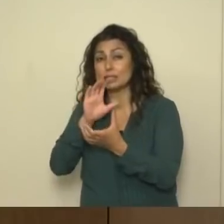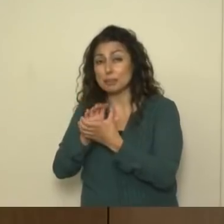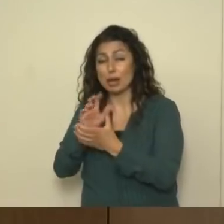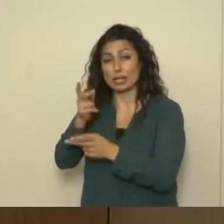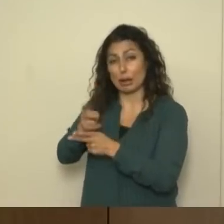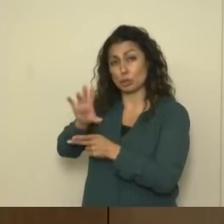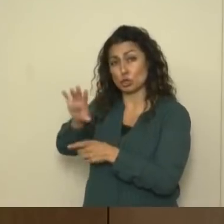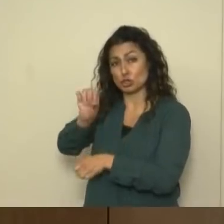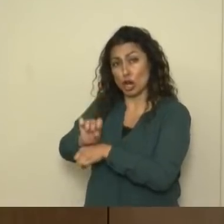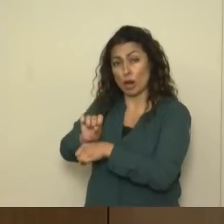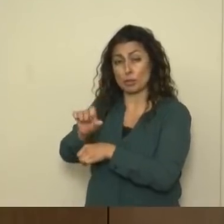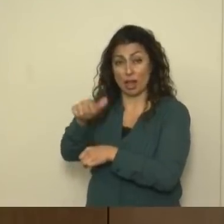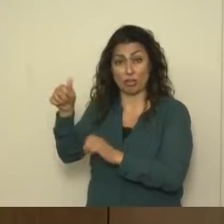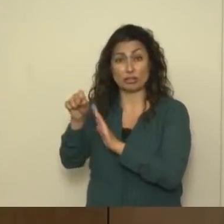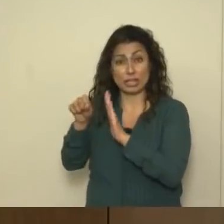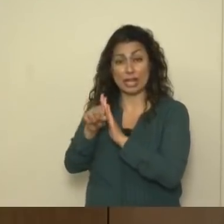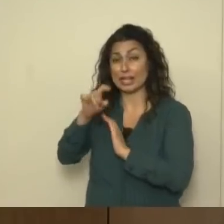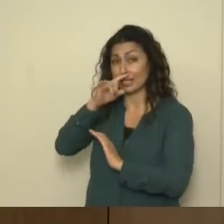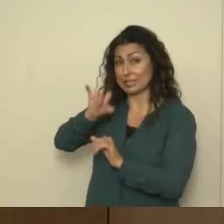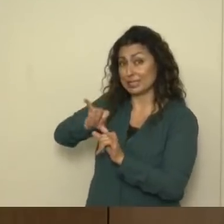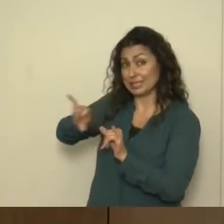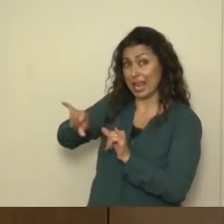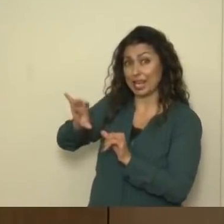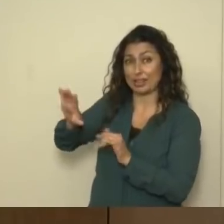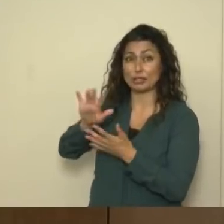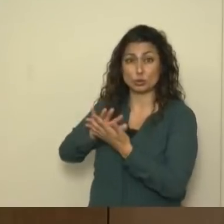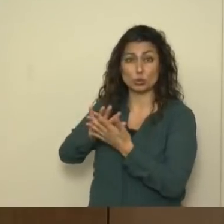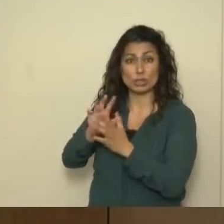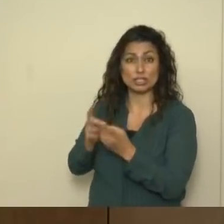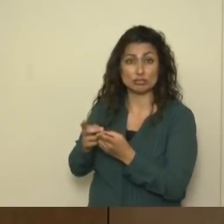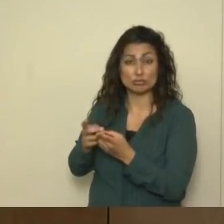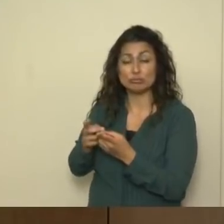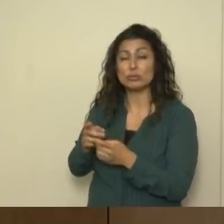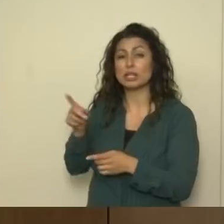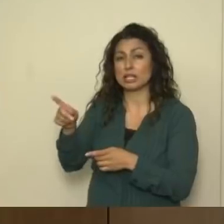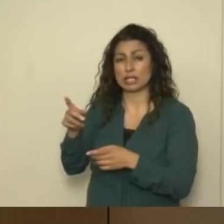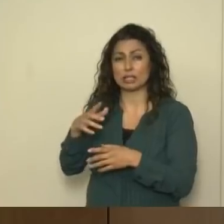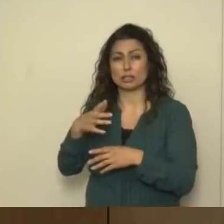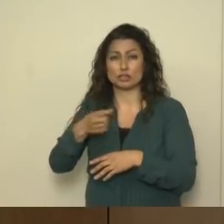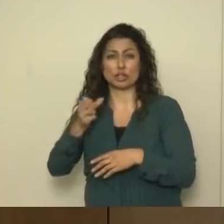her job in another state, kids stayed in their school districts. The